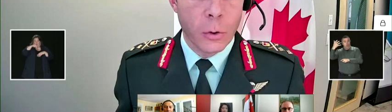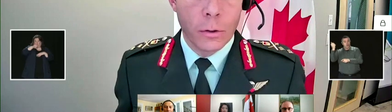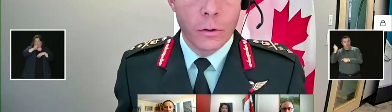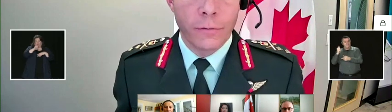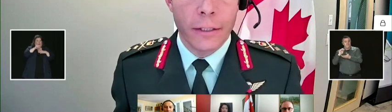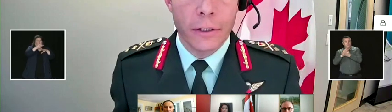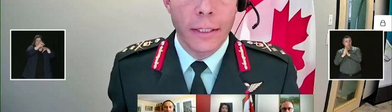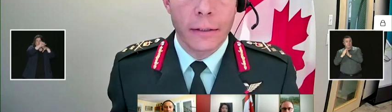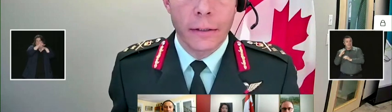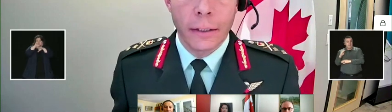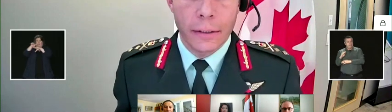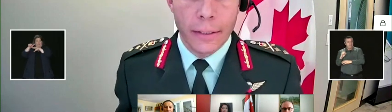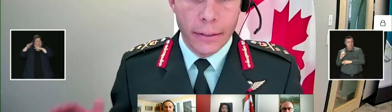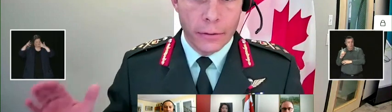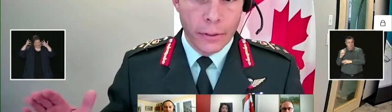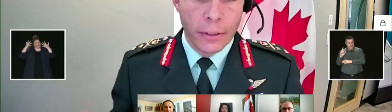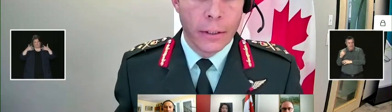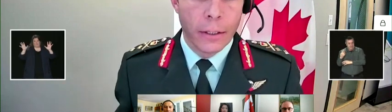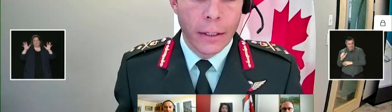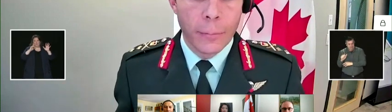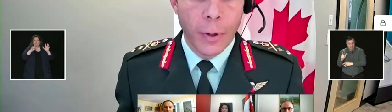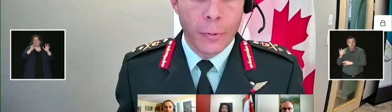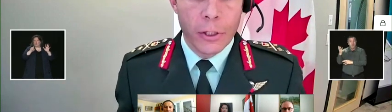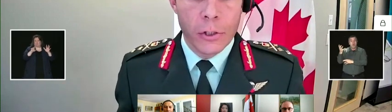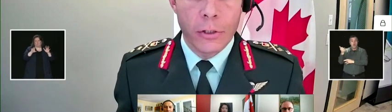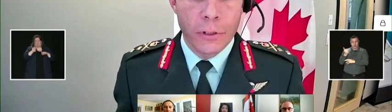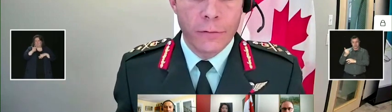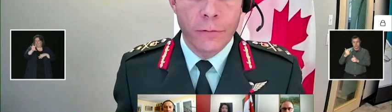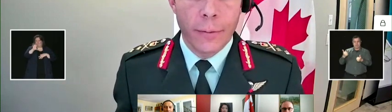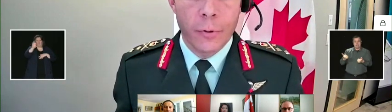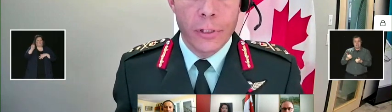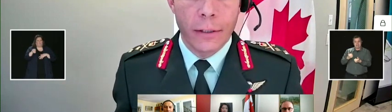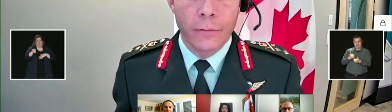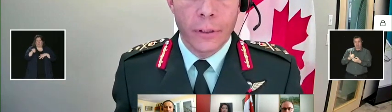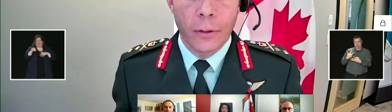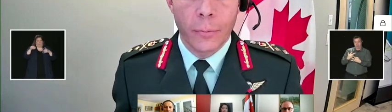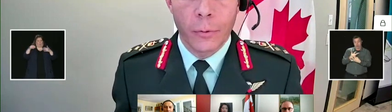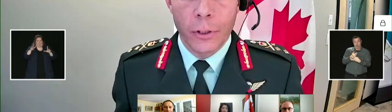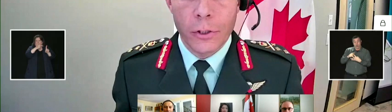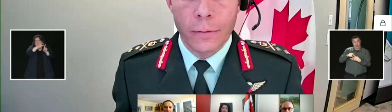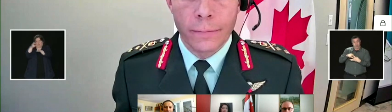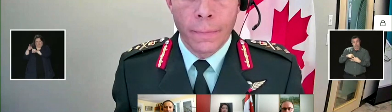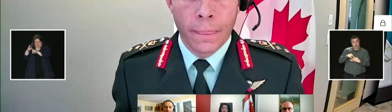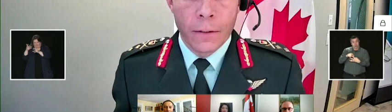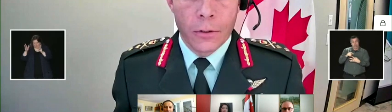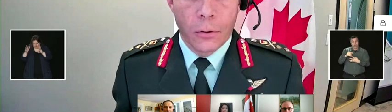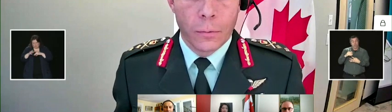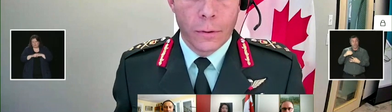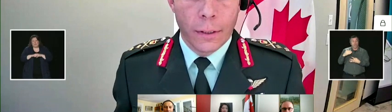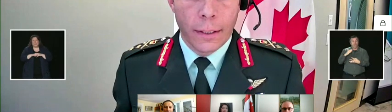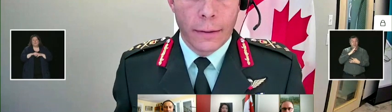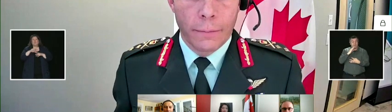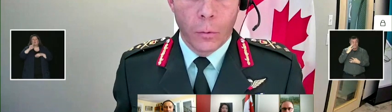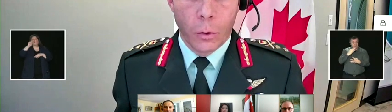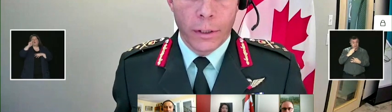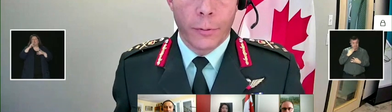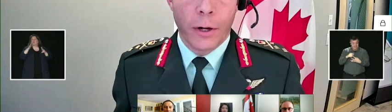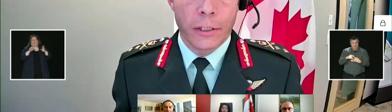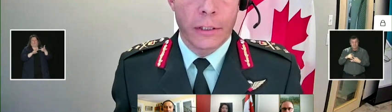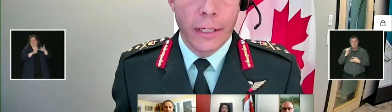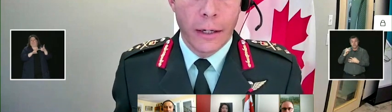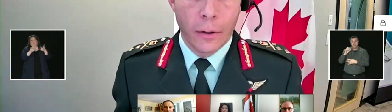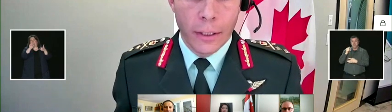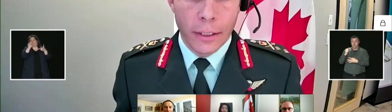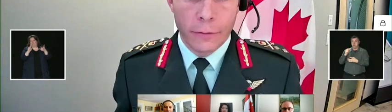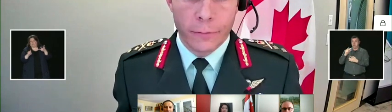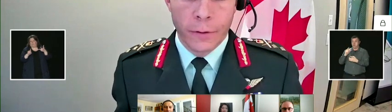this quarter to vaccinate the intended population of 75% of the adult population. So we're in the